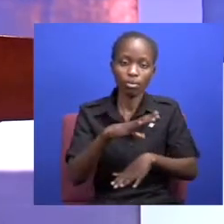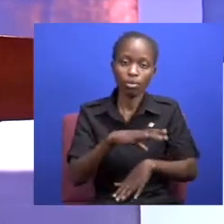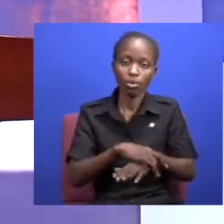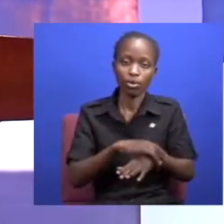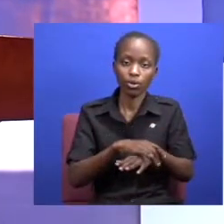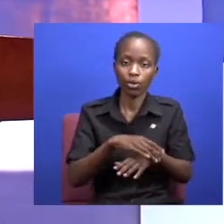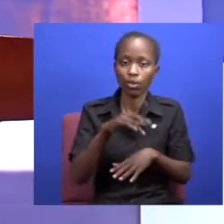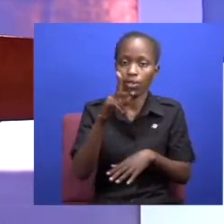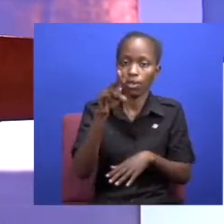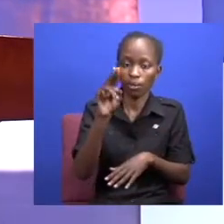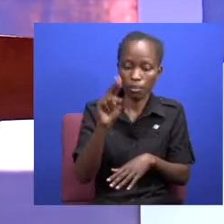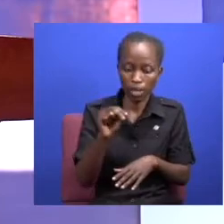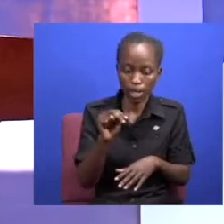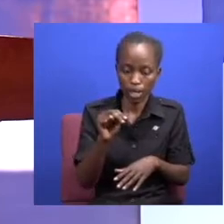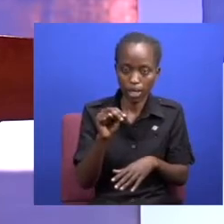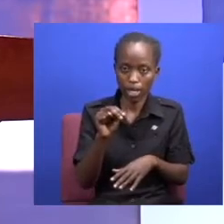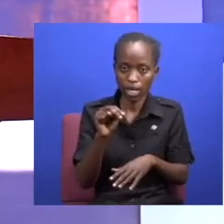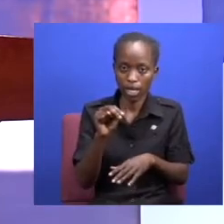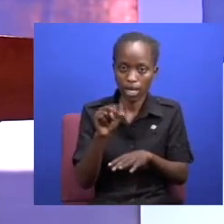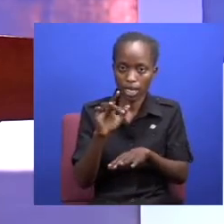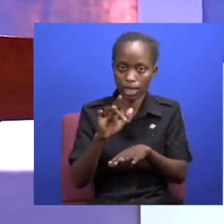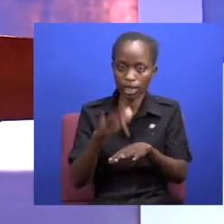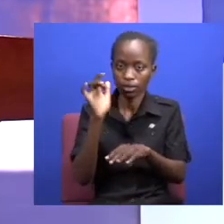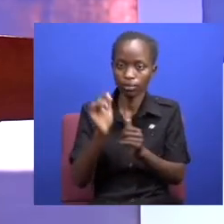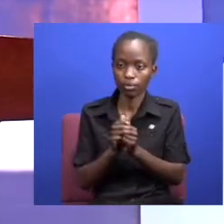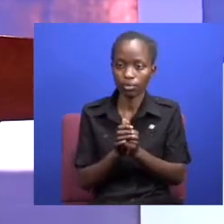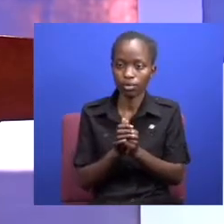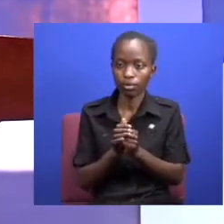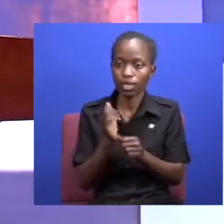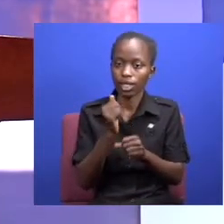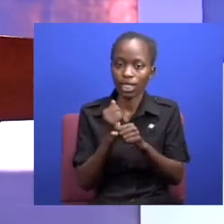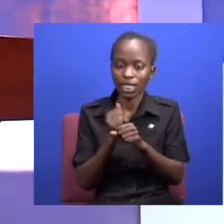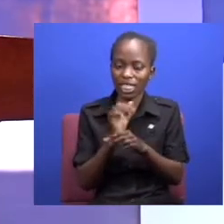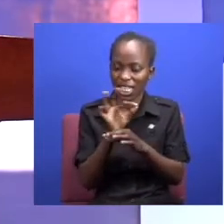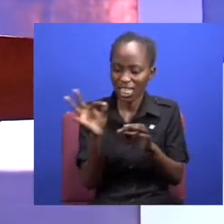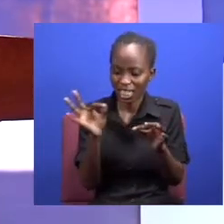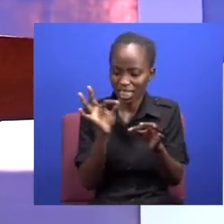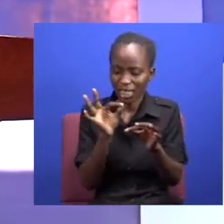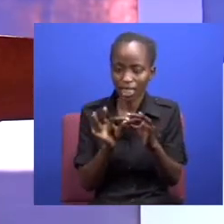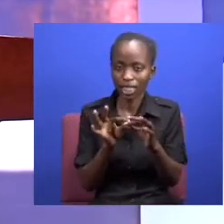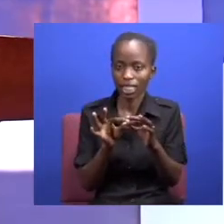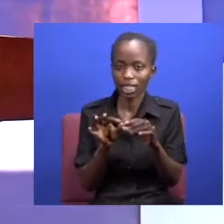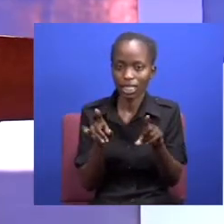that pin, I clicked on it. And it did exactly the same thing.